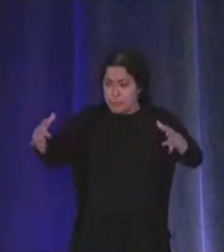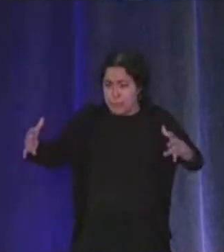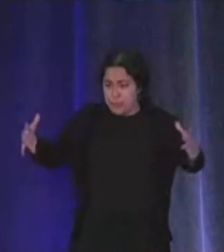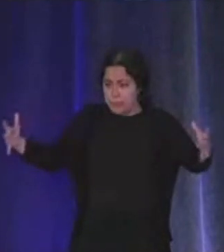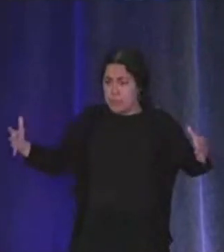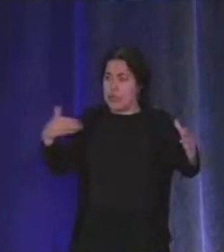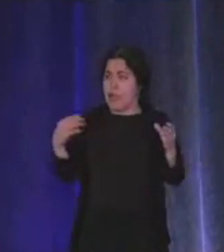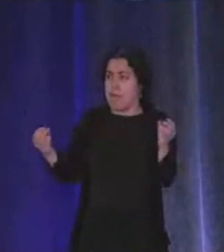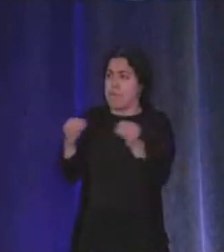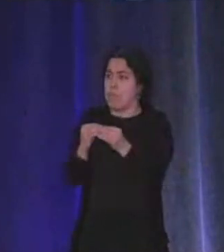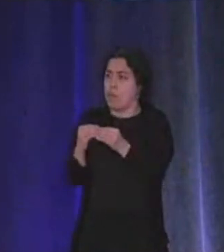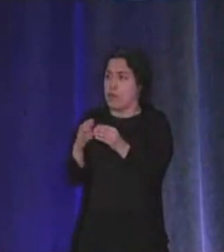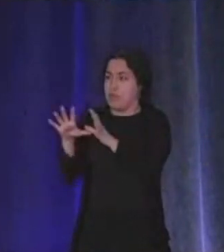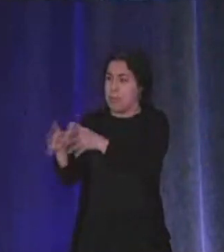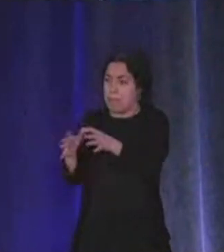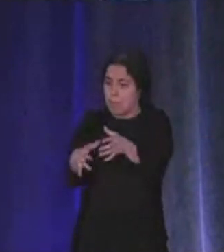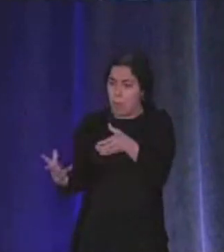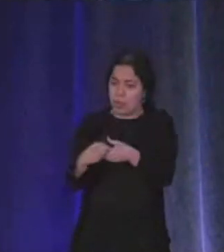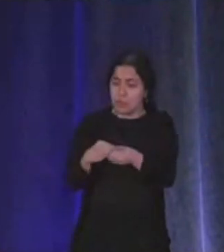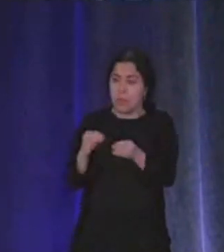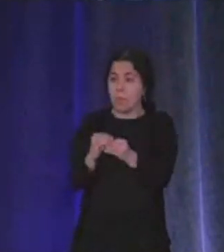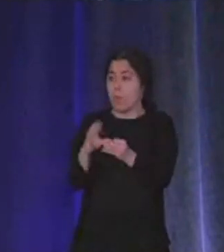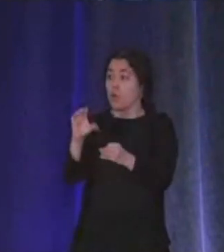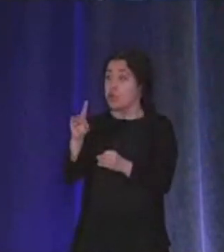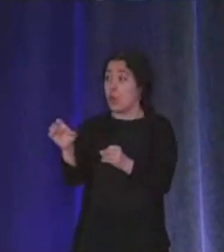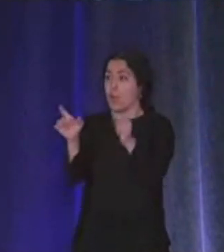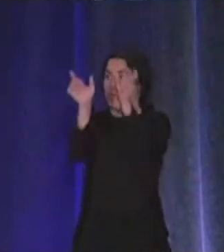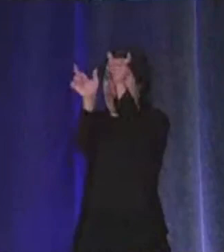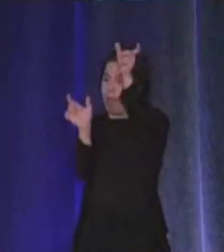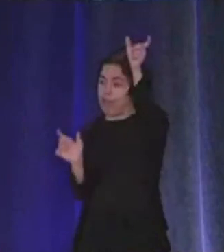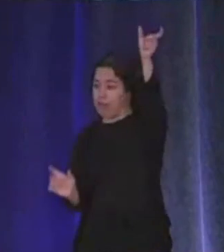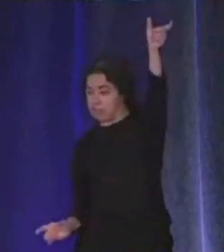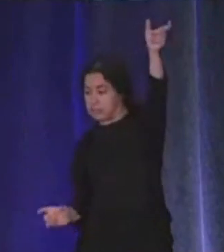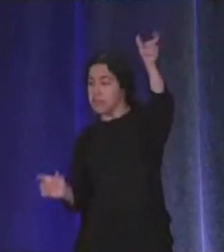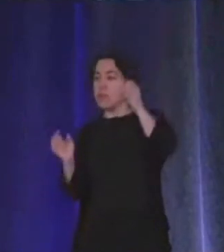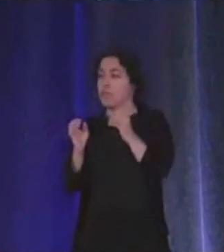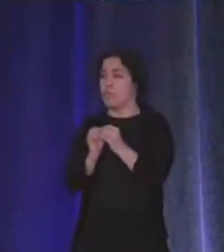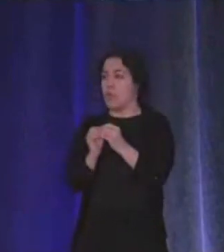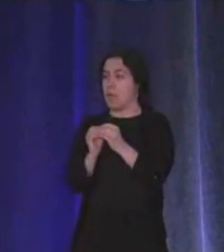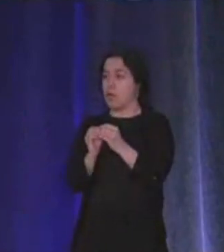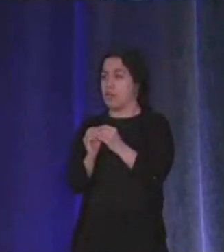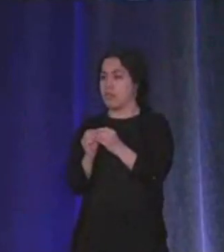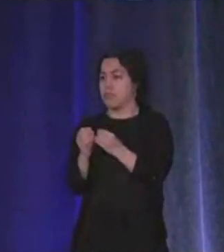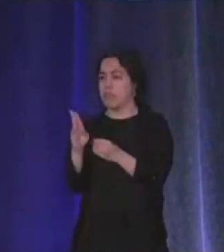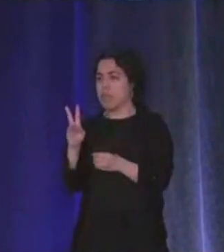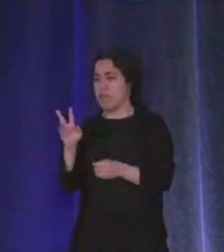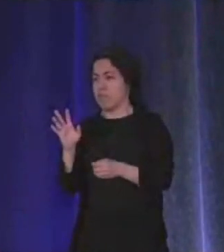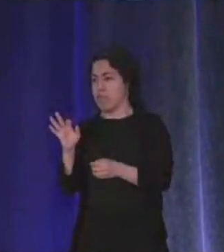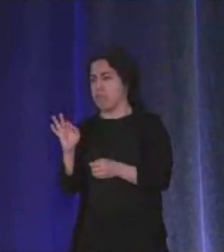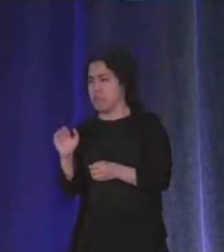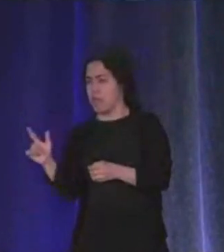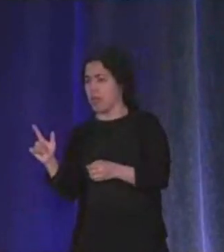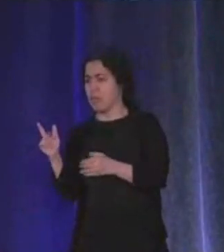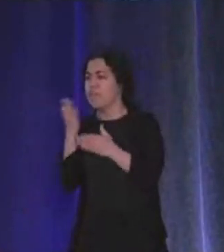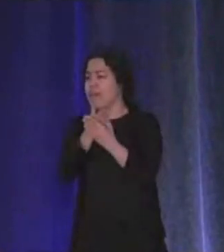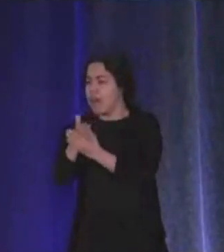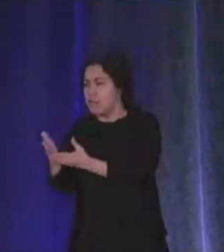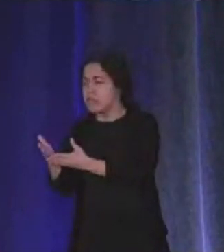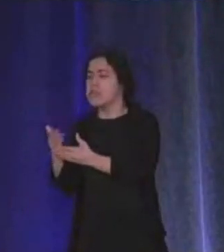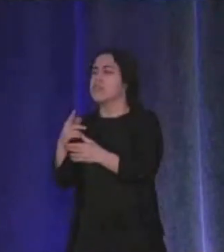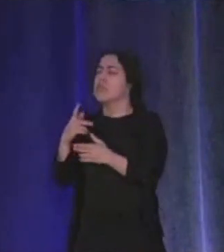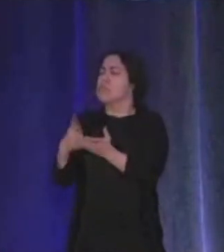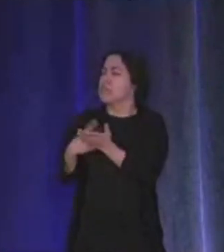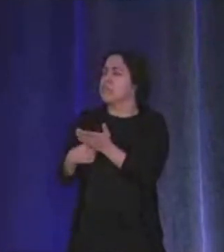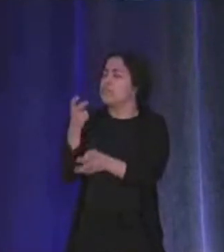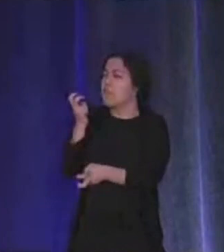more components. You start to see more lines of code, start to see more files. And sometimes it just becomes really difficult to find